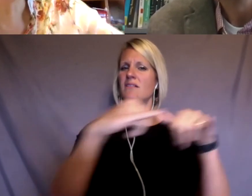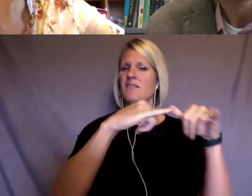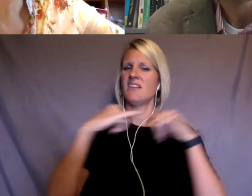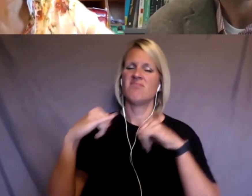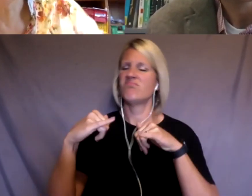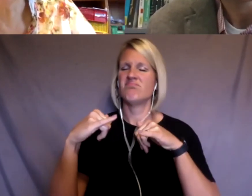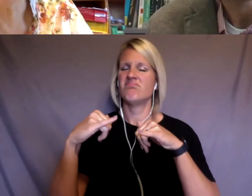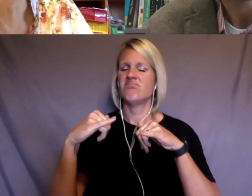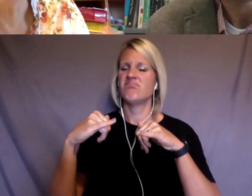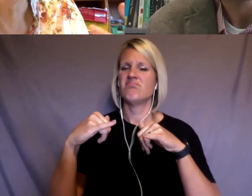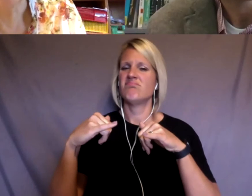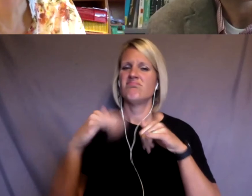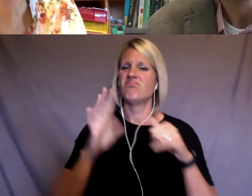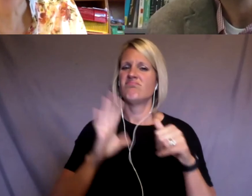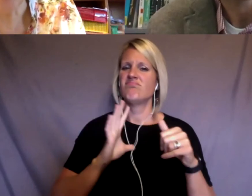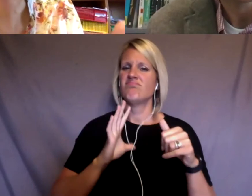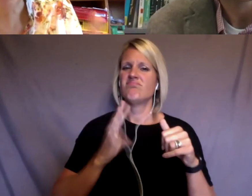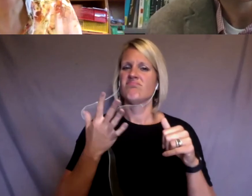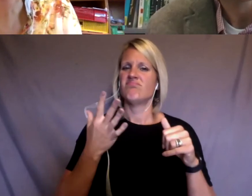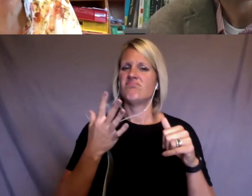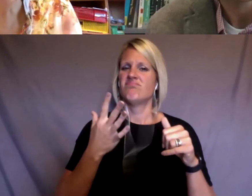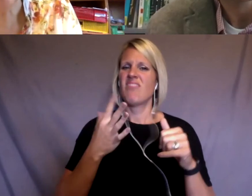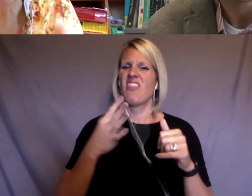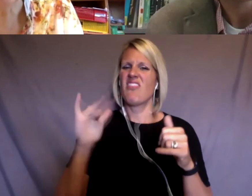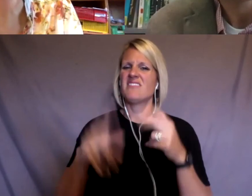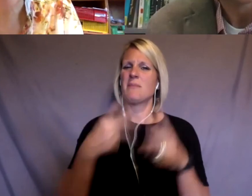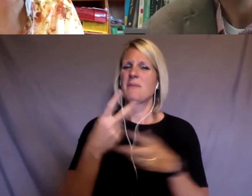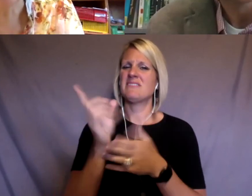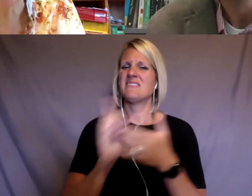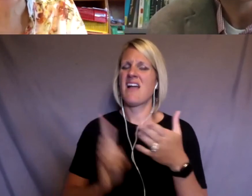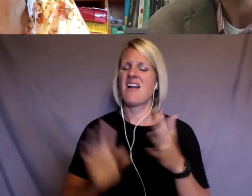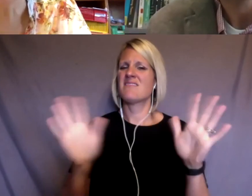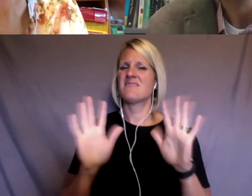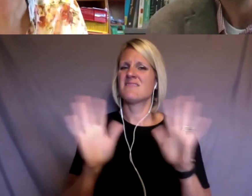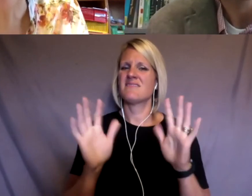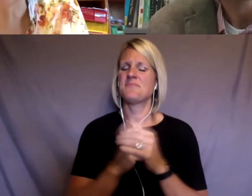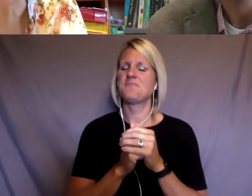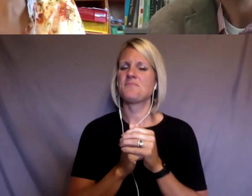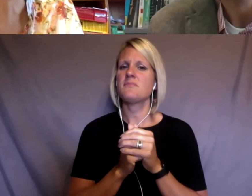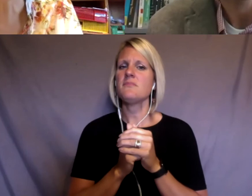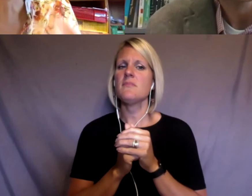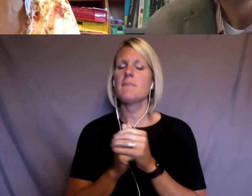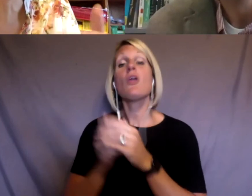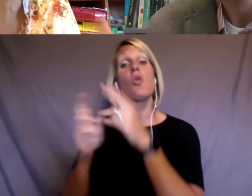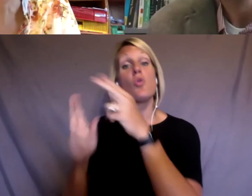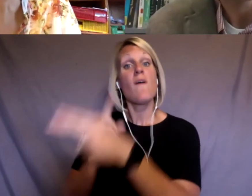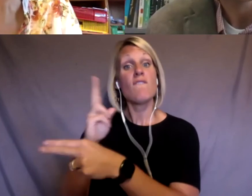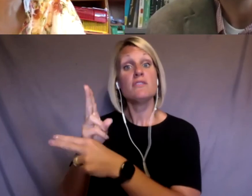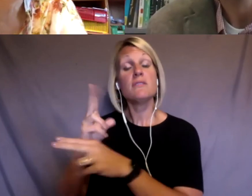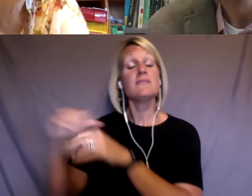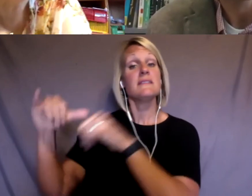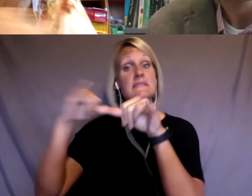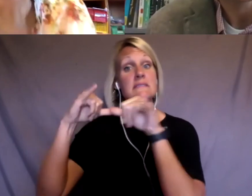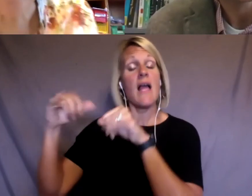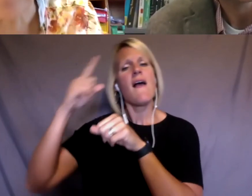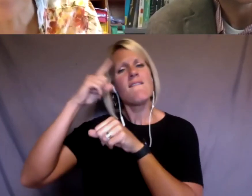type of design. What I mean, not the universal design, which is for disabled people, but universal by the means that